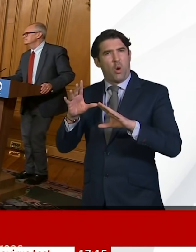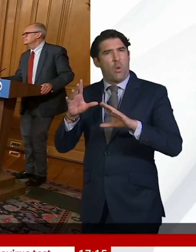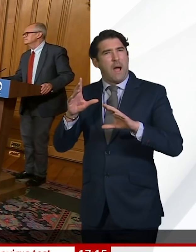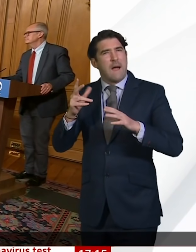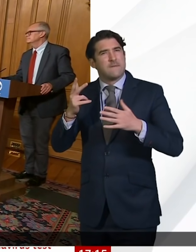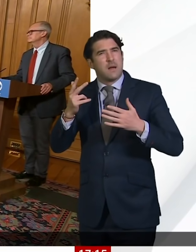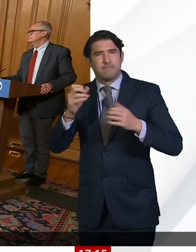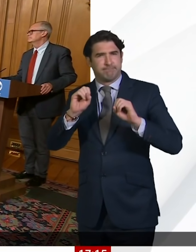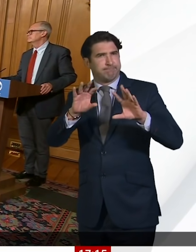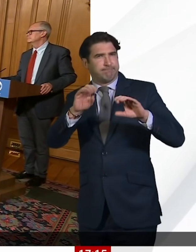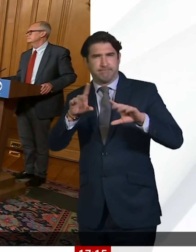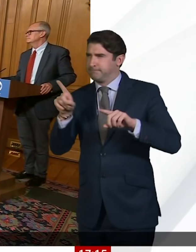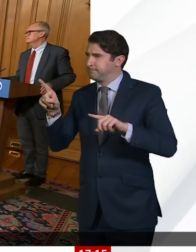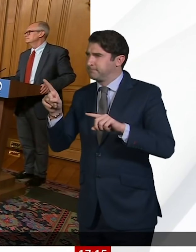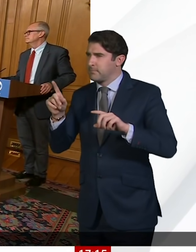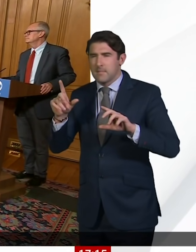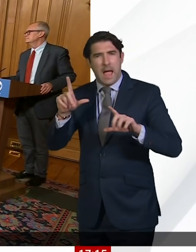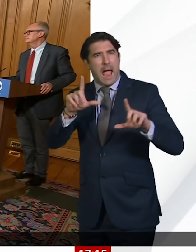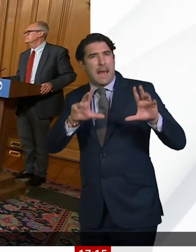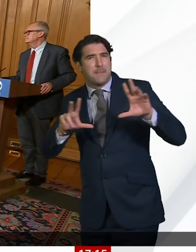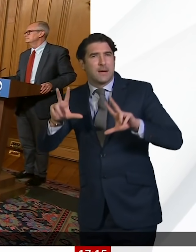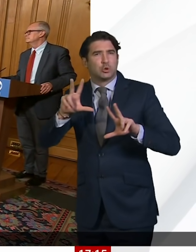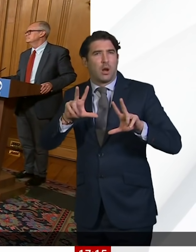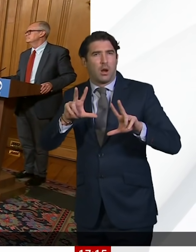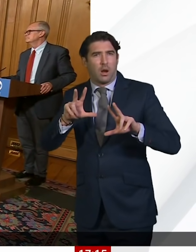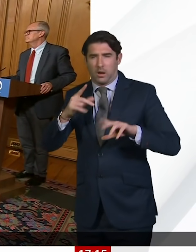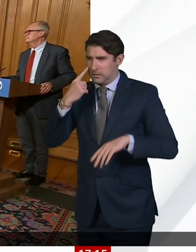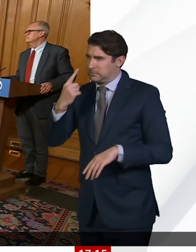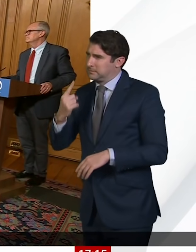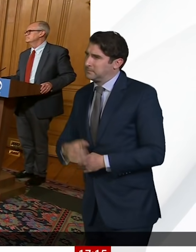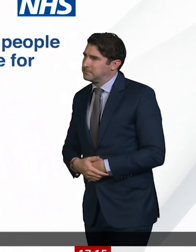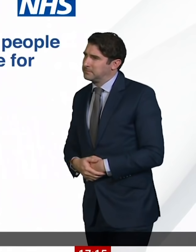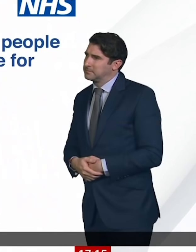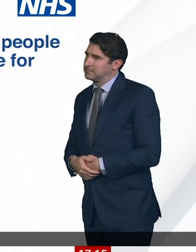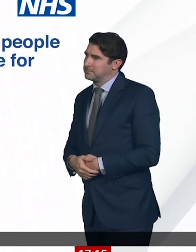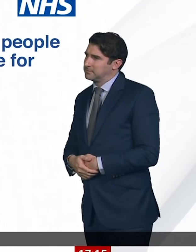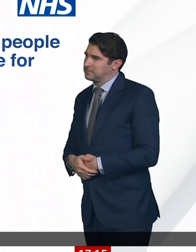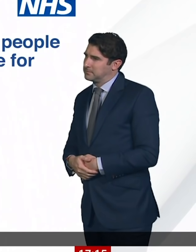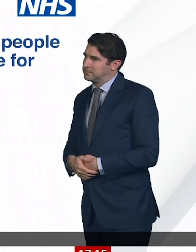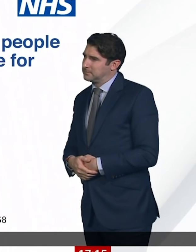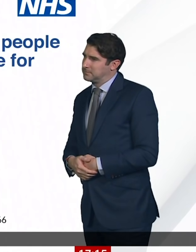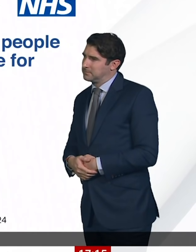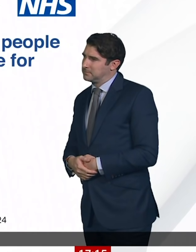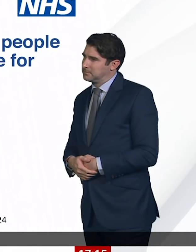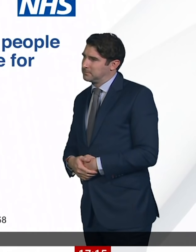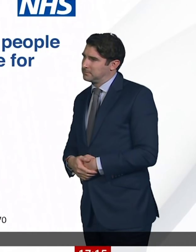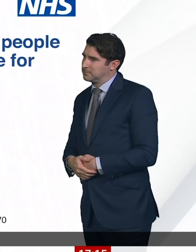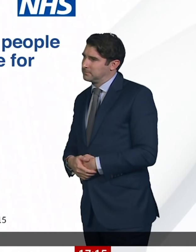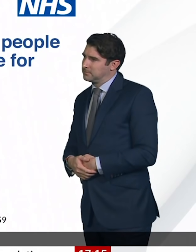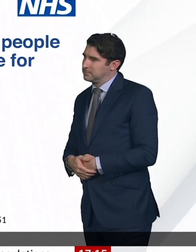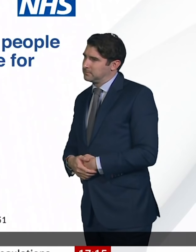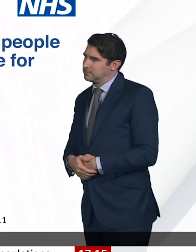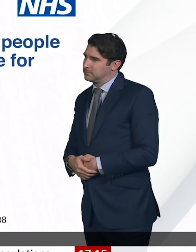So this shows a map over time, starting in March. Lighter colours are small amounts of COVID. This is